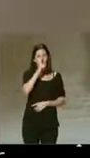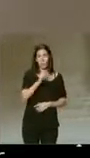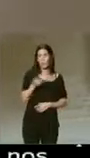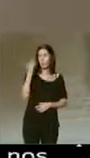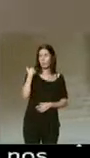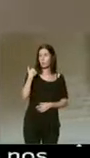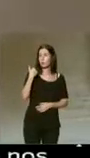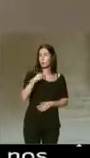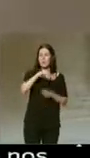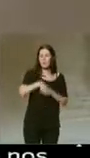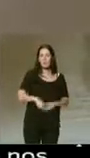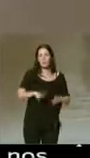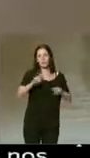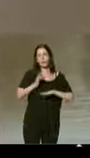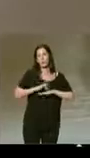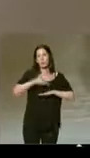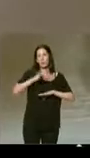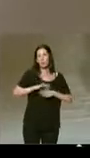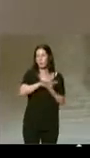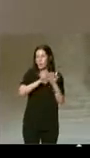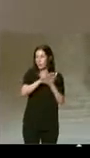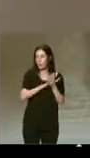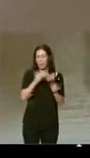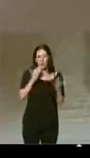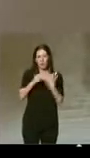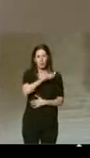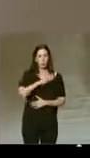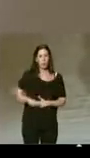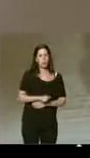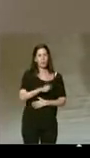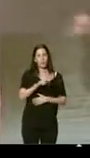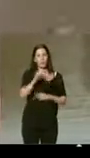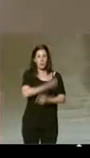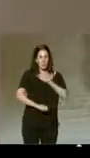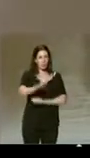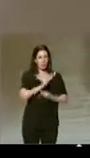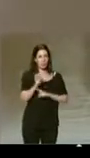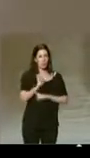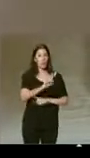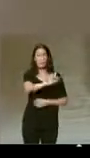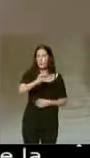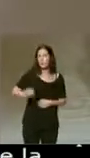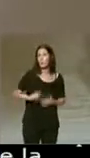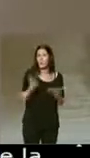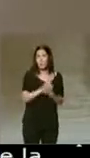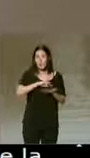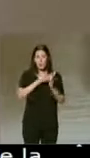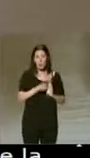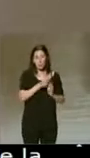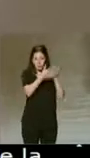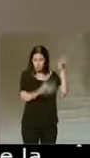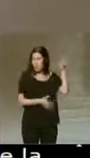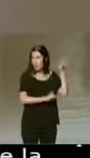to do it or not. And development shouldn't run along those tracks. I was talking to people from a Parkinson association, and we were telling